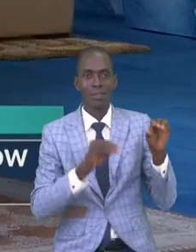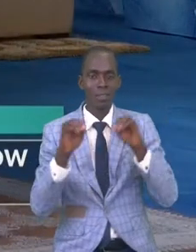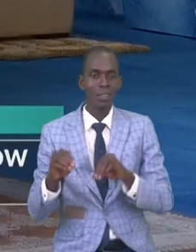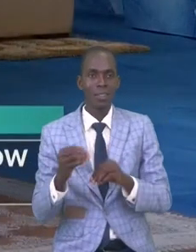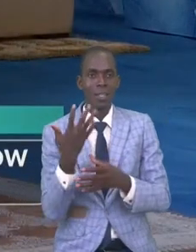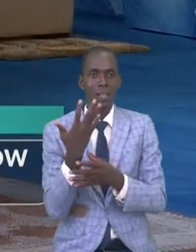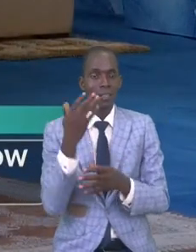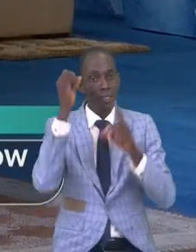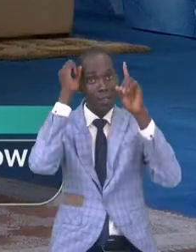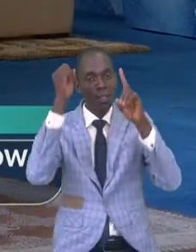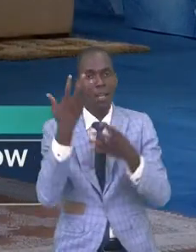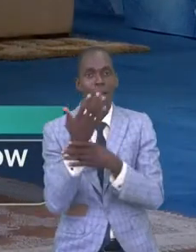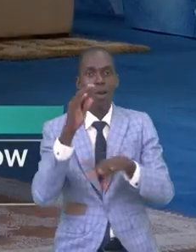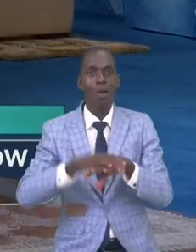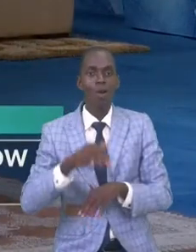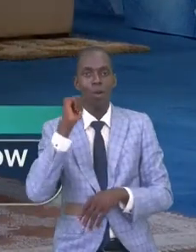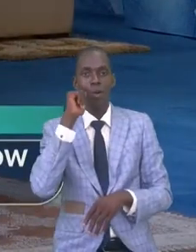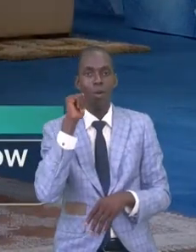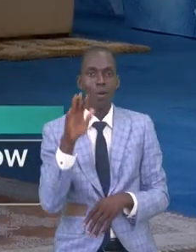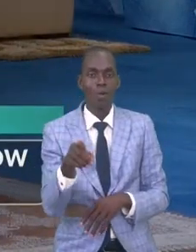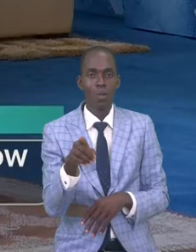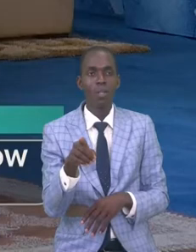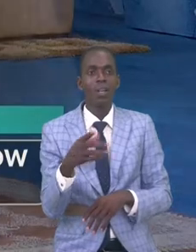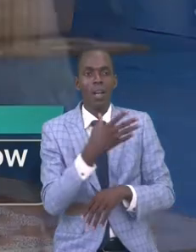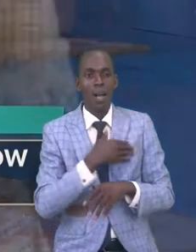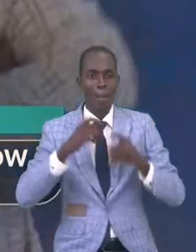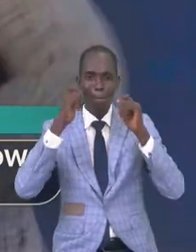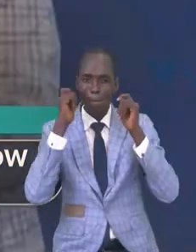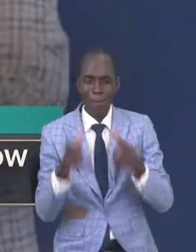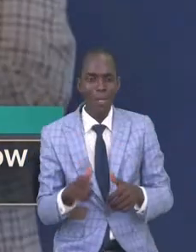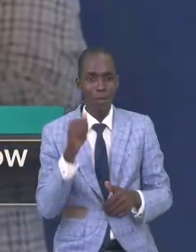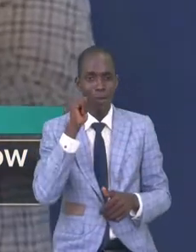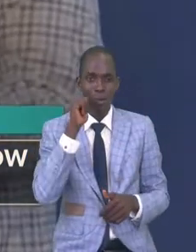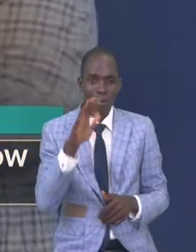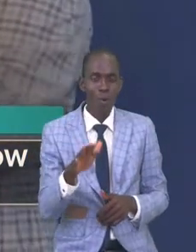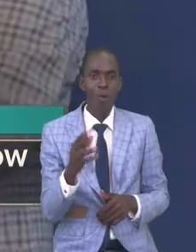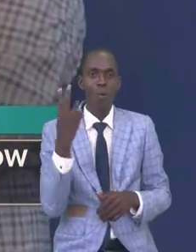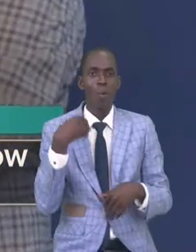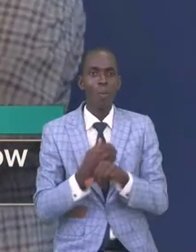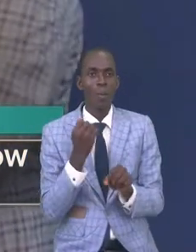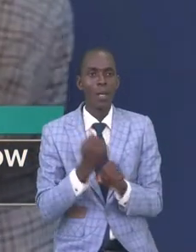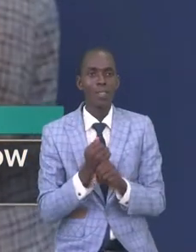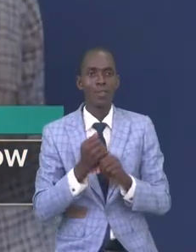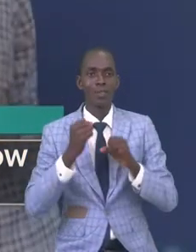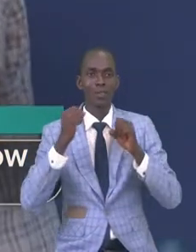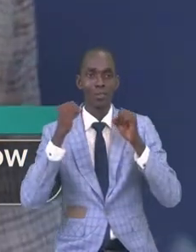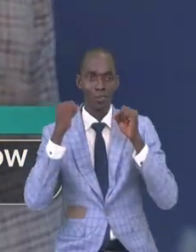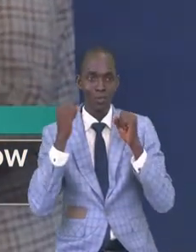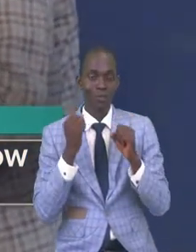her, and immediately she was made straight